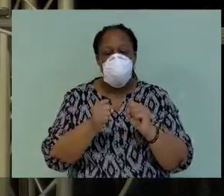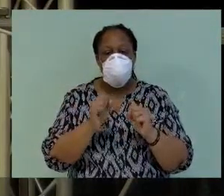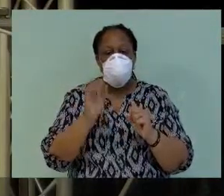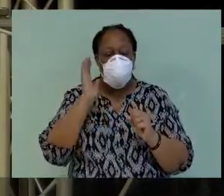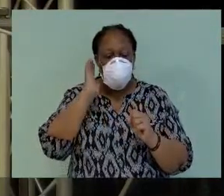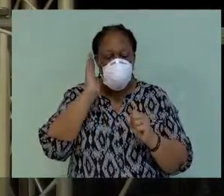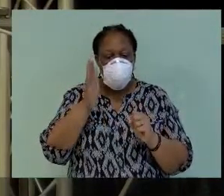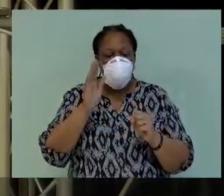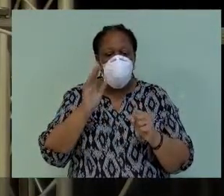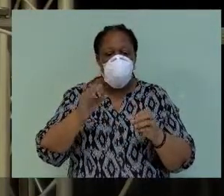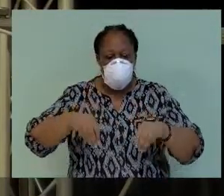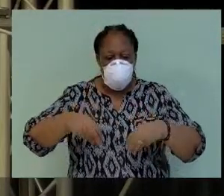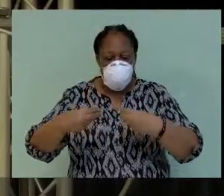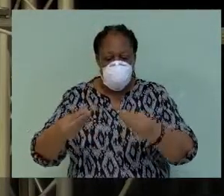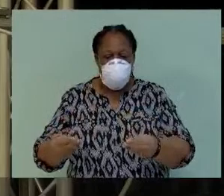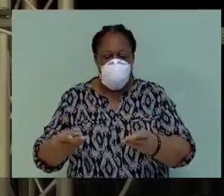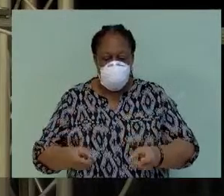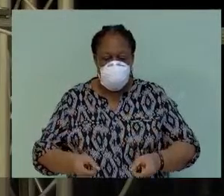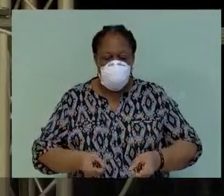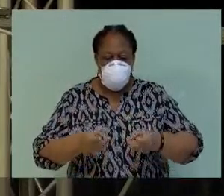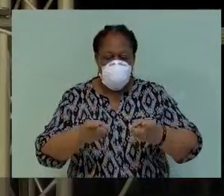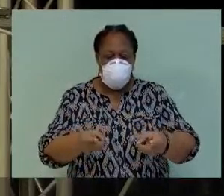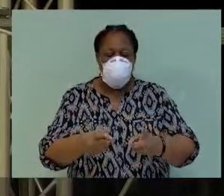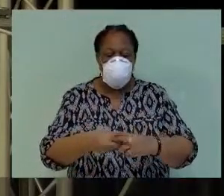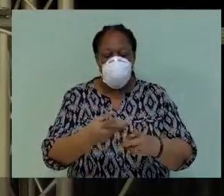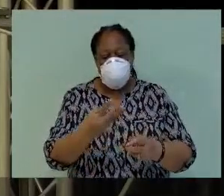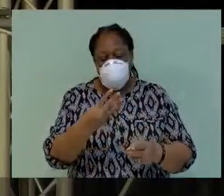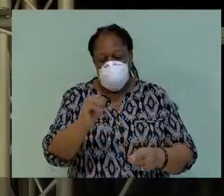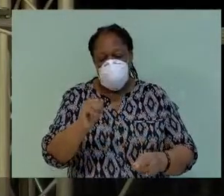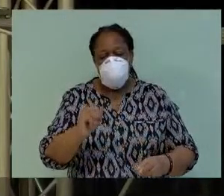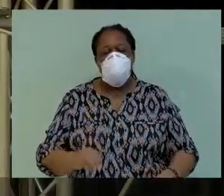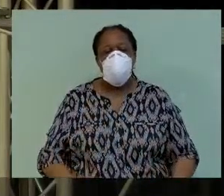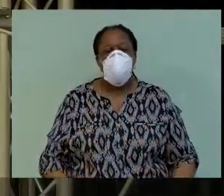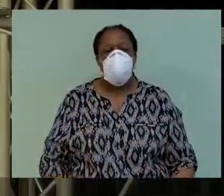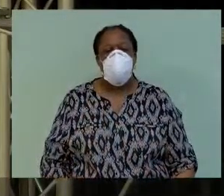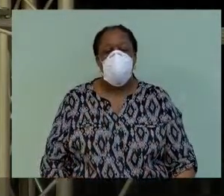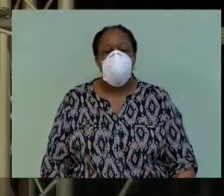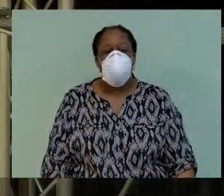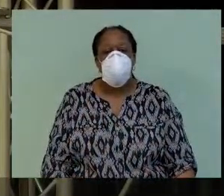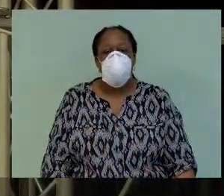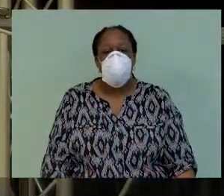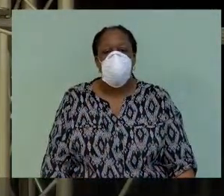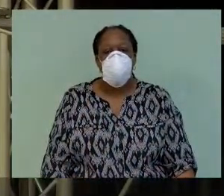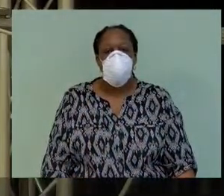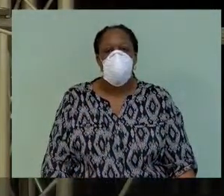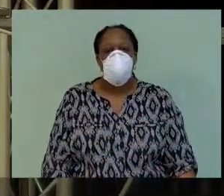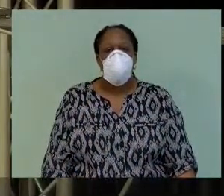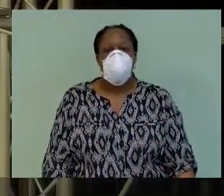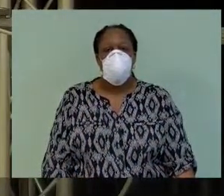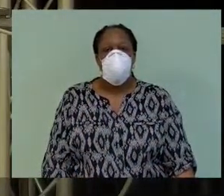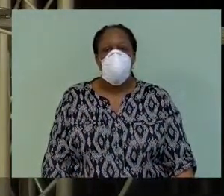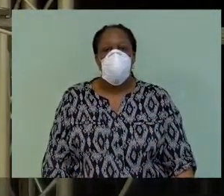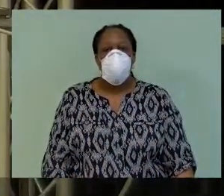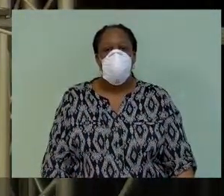care packages to these individuals. The Ministry of Sports